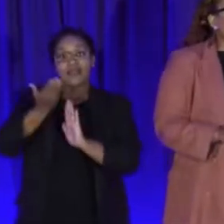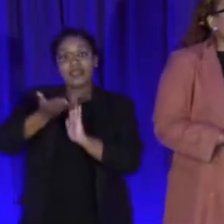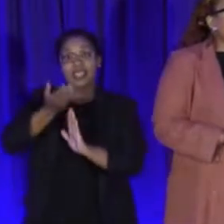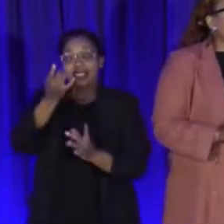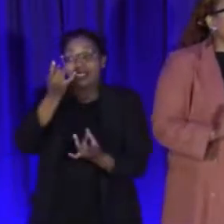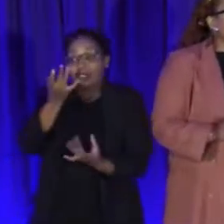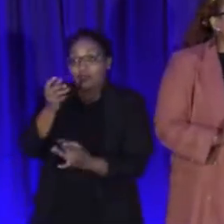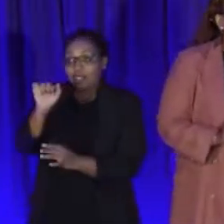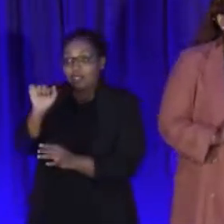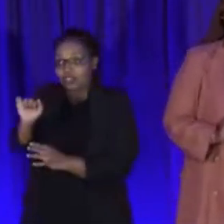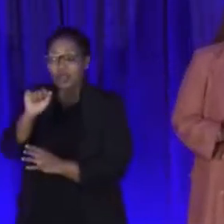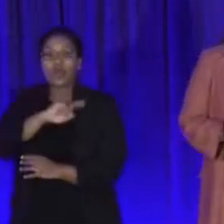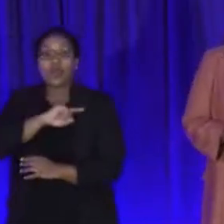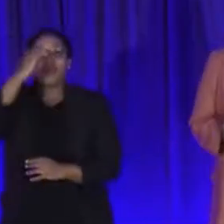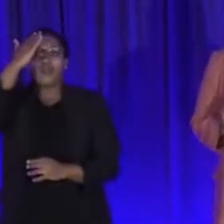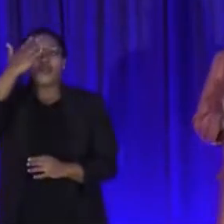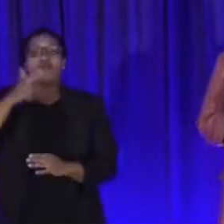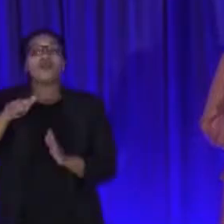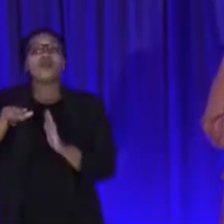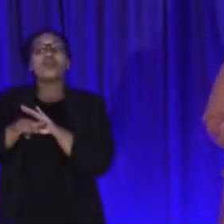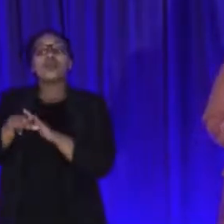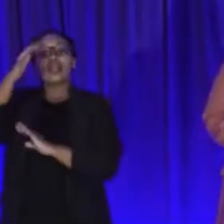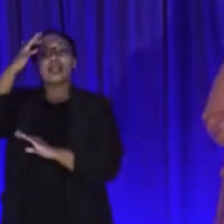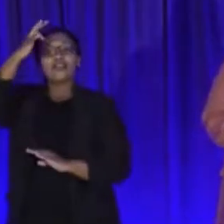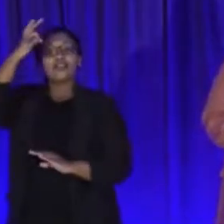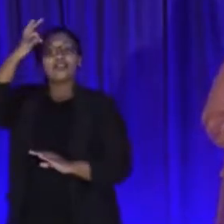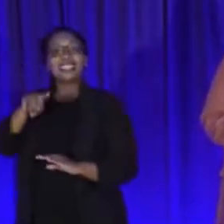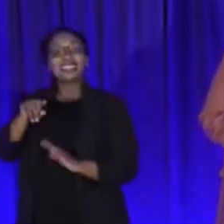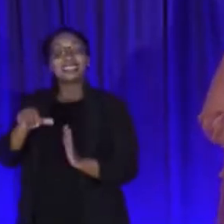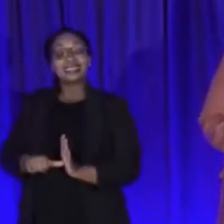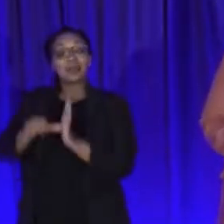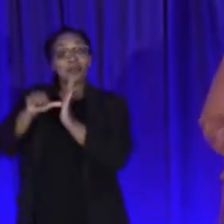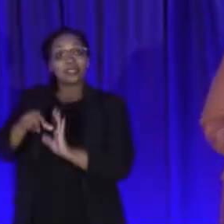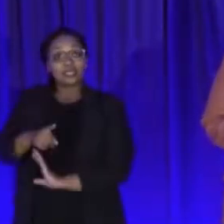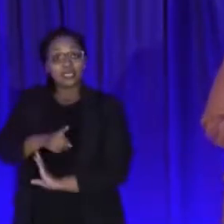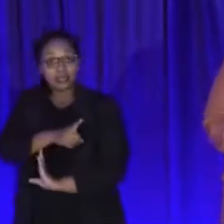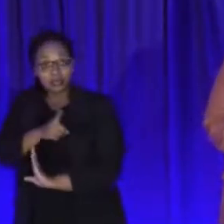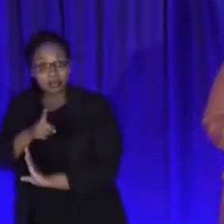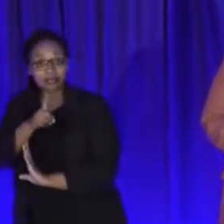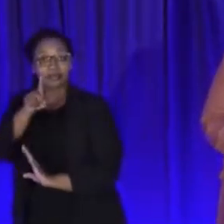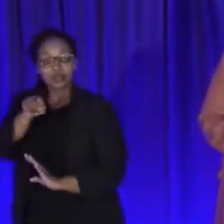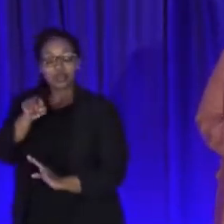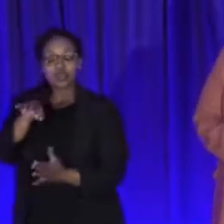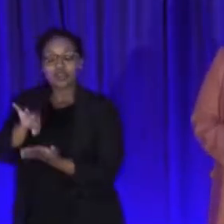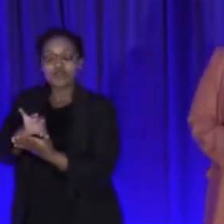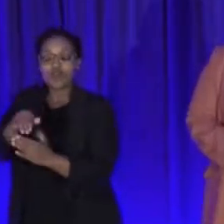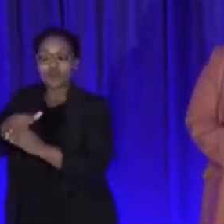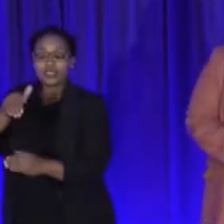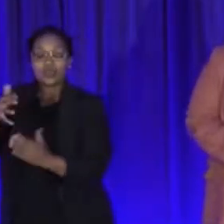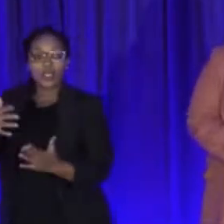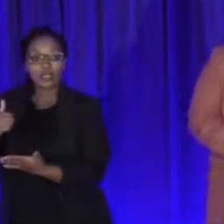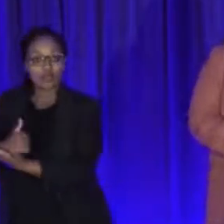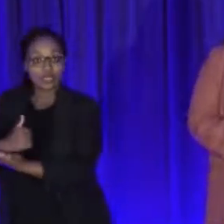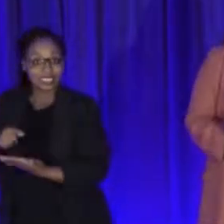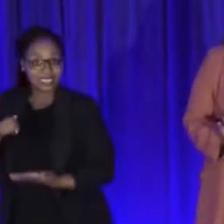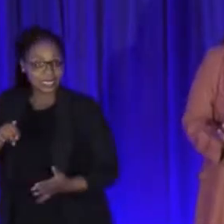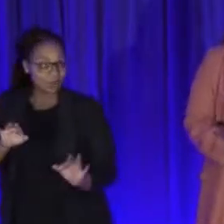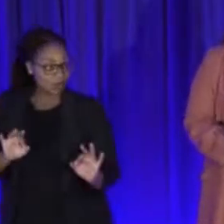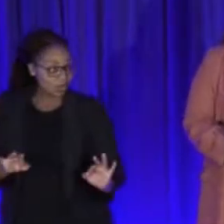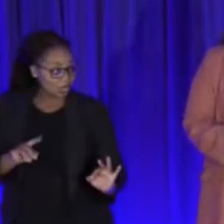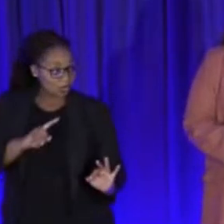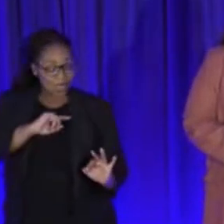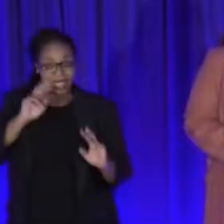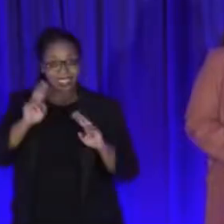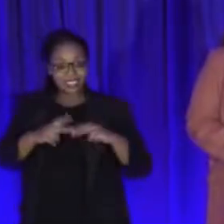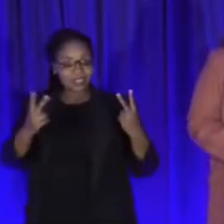we do know that the local government elections, it is vital for you to vote where you register. I get it's not a national